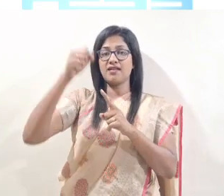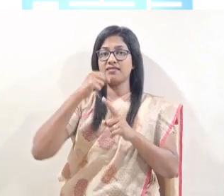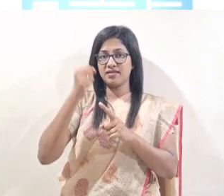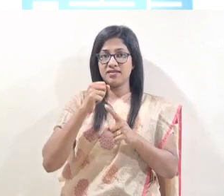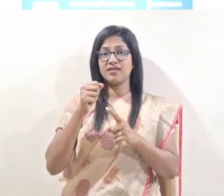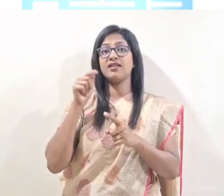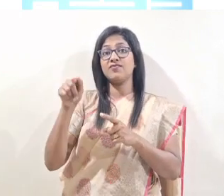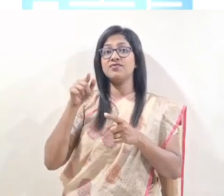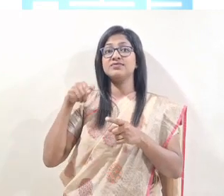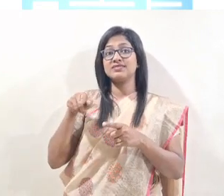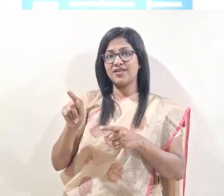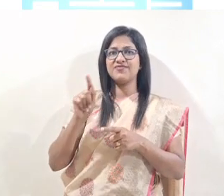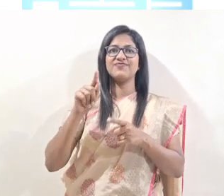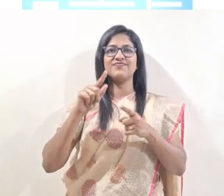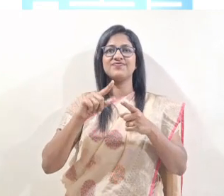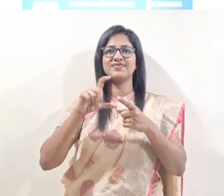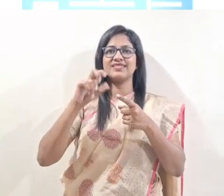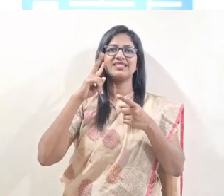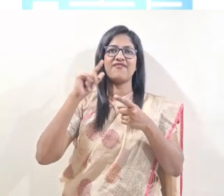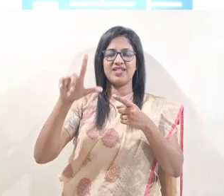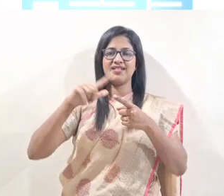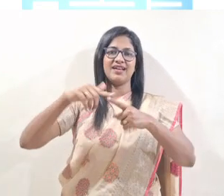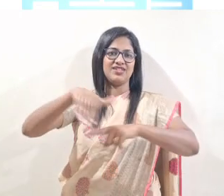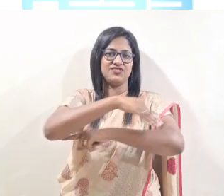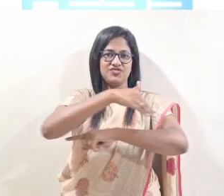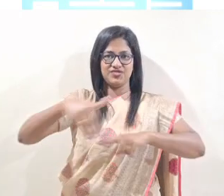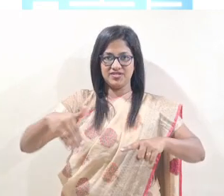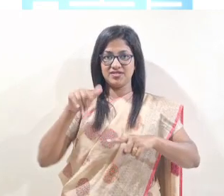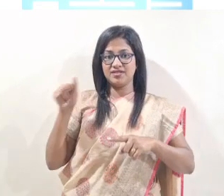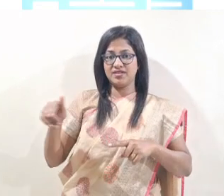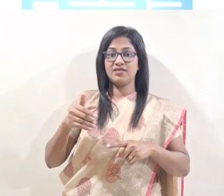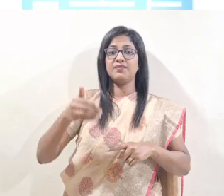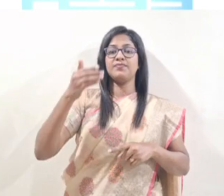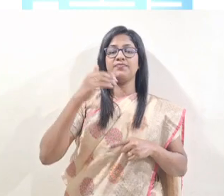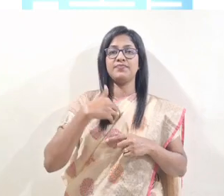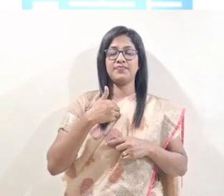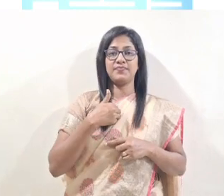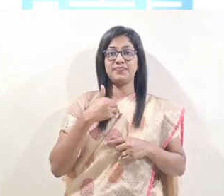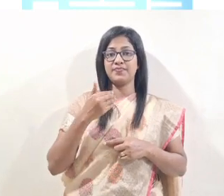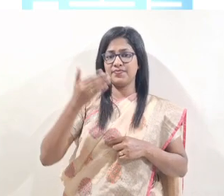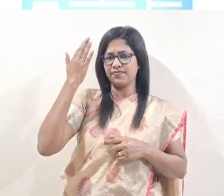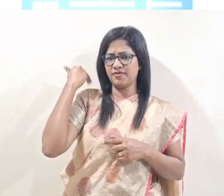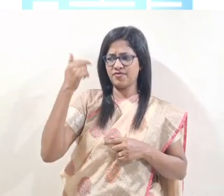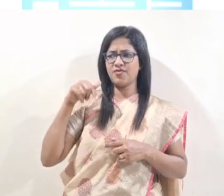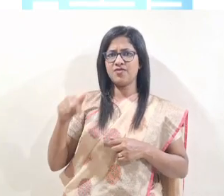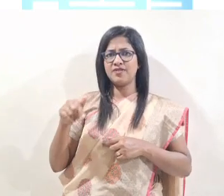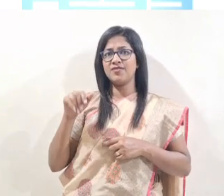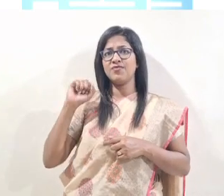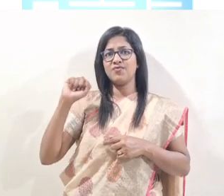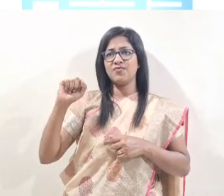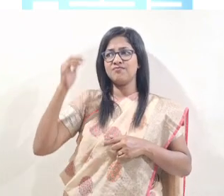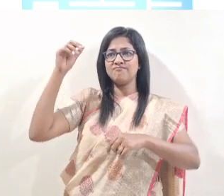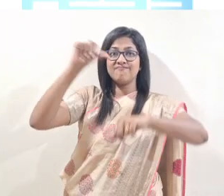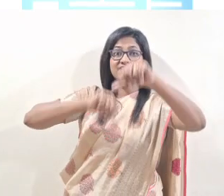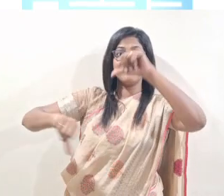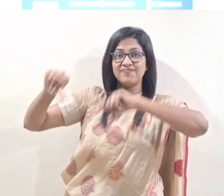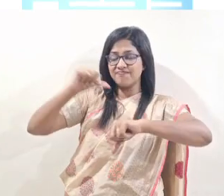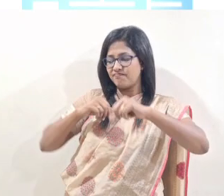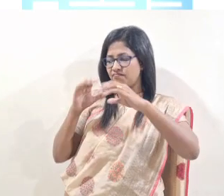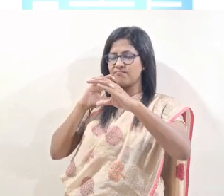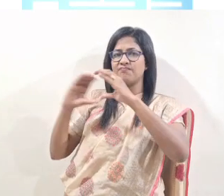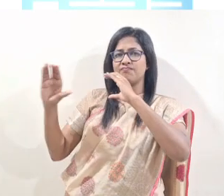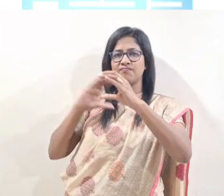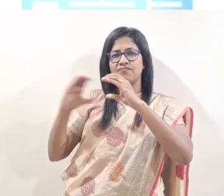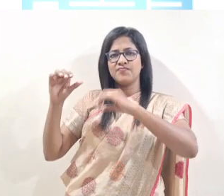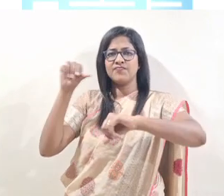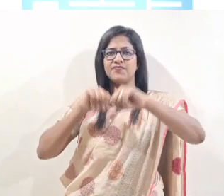engineer. And I have had very interesting interaction with him in his lab.